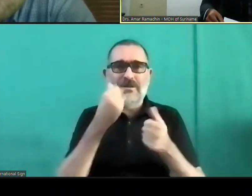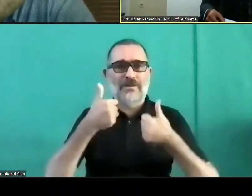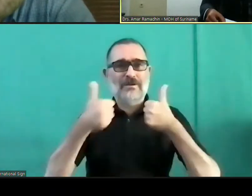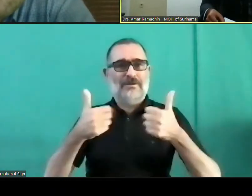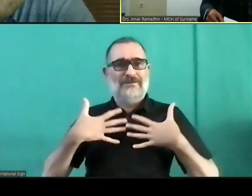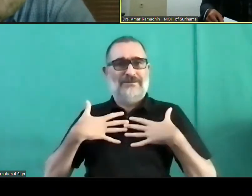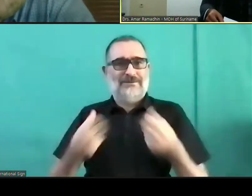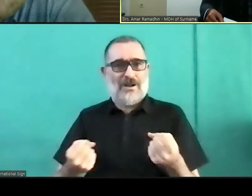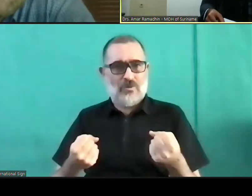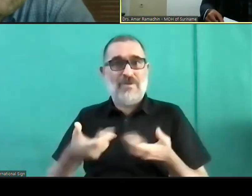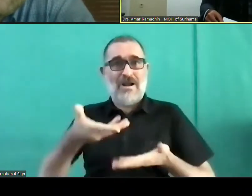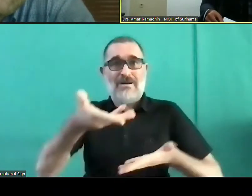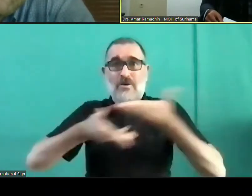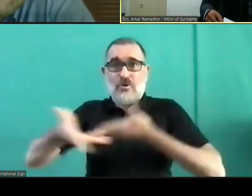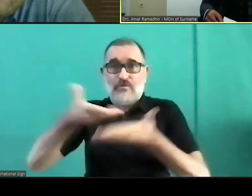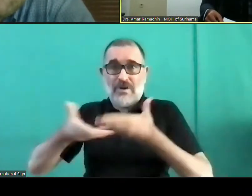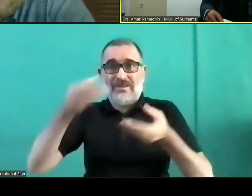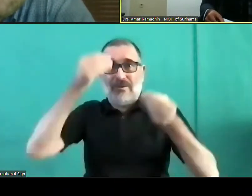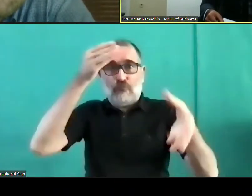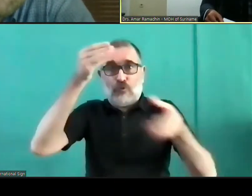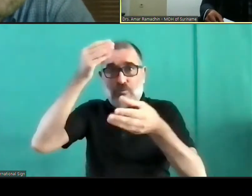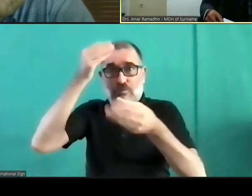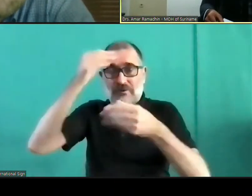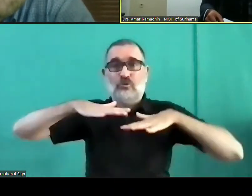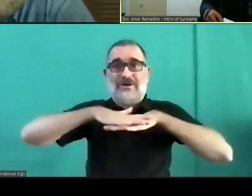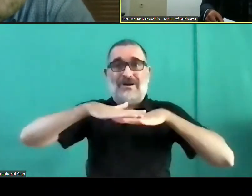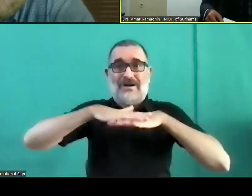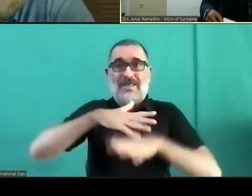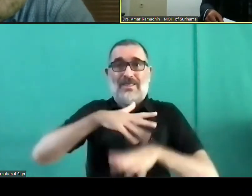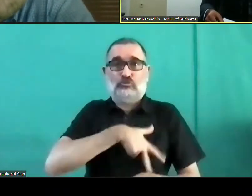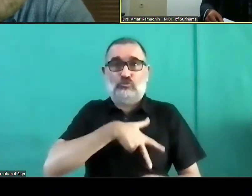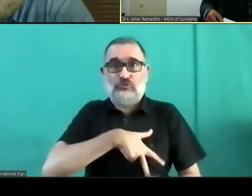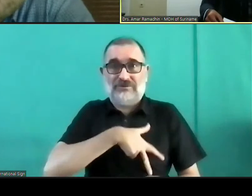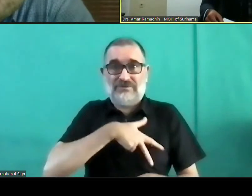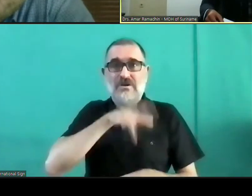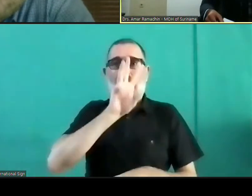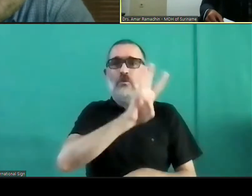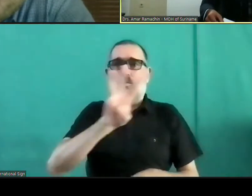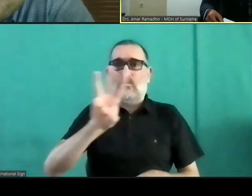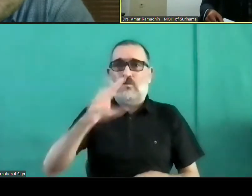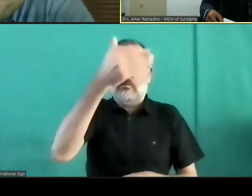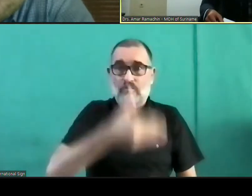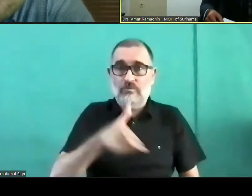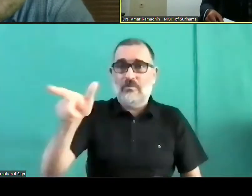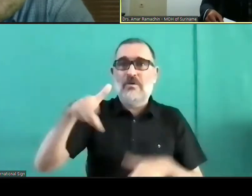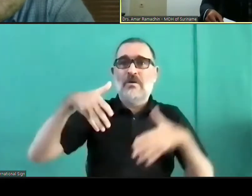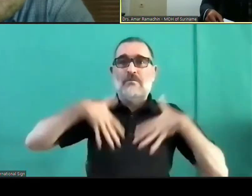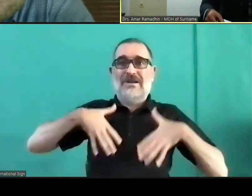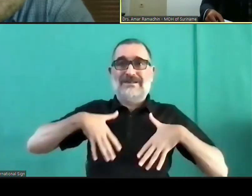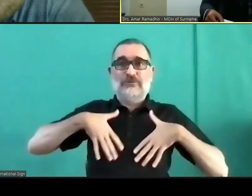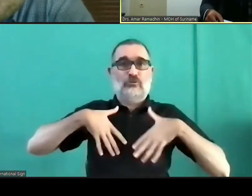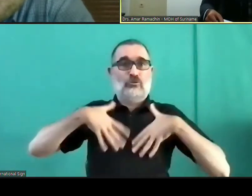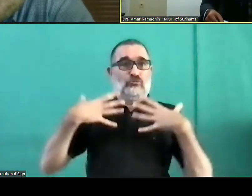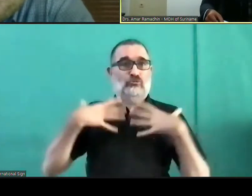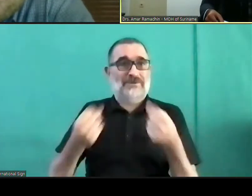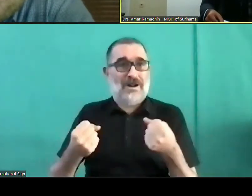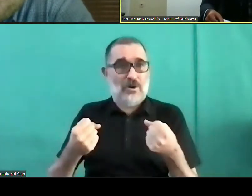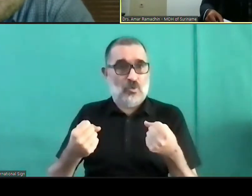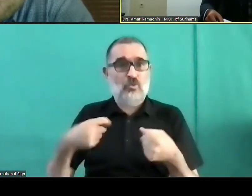TV channels. Some communication material has been developed to encourage the community to keep